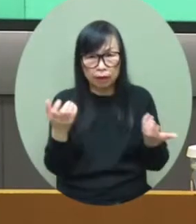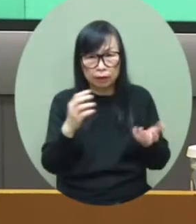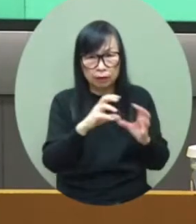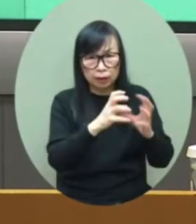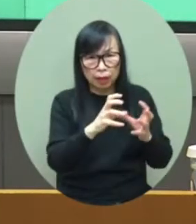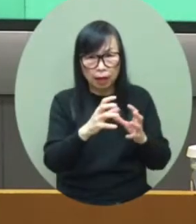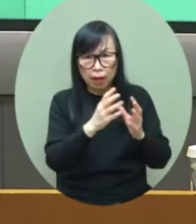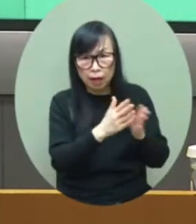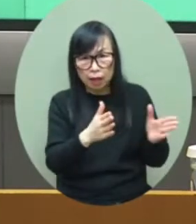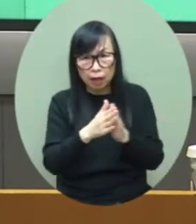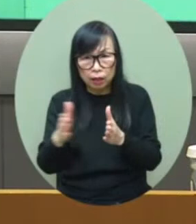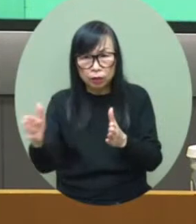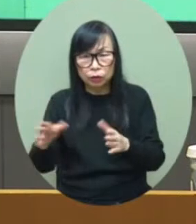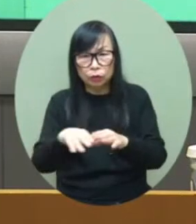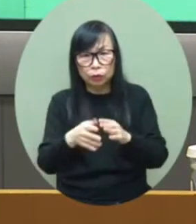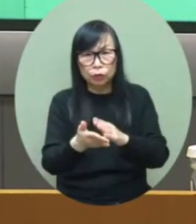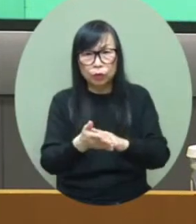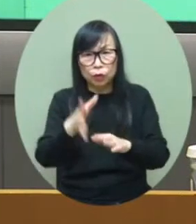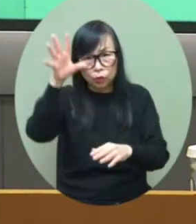the